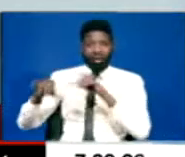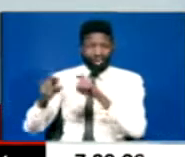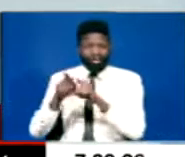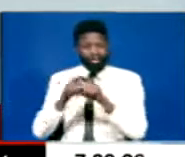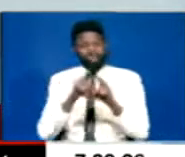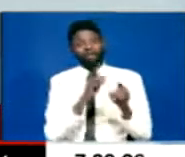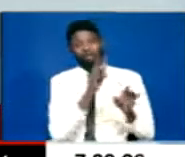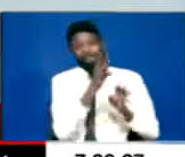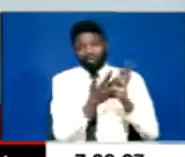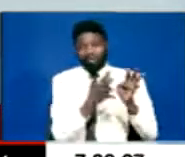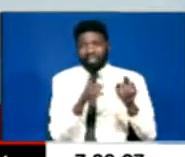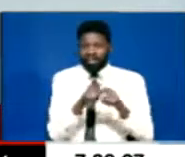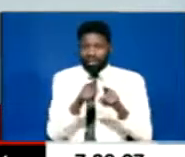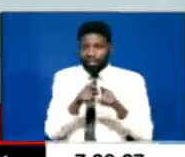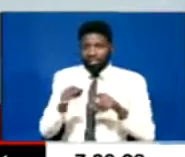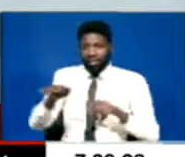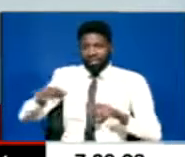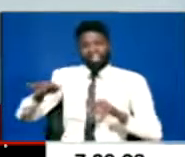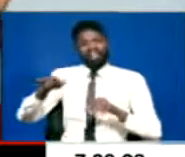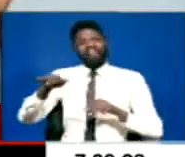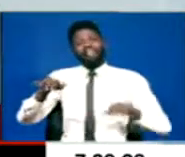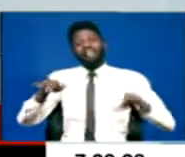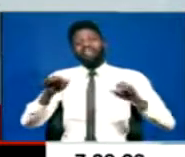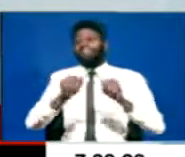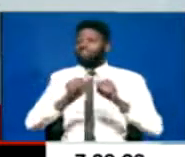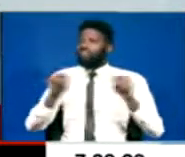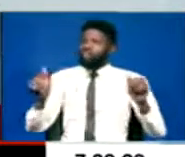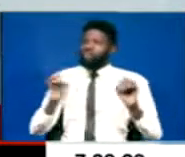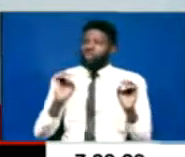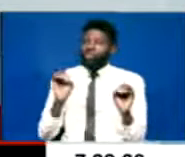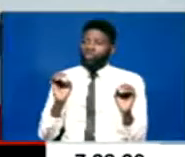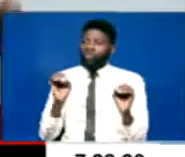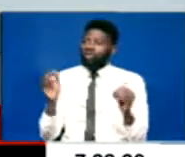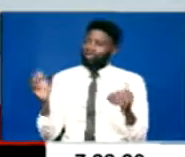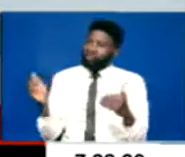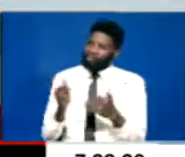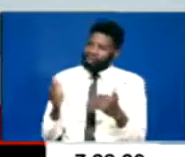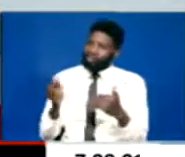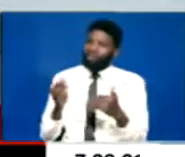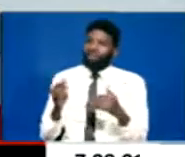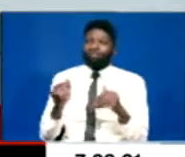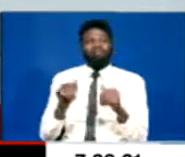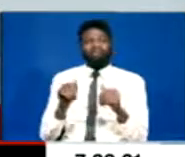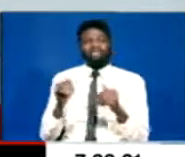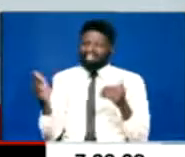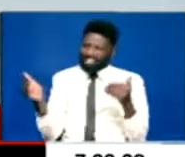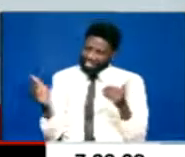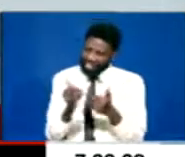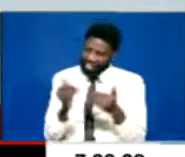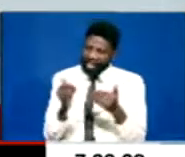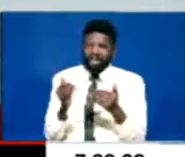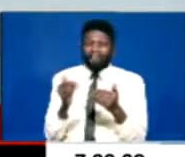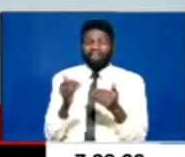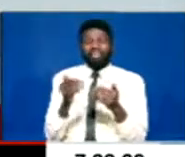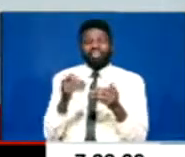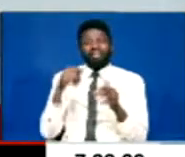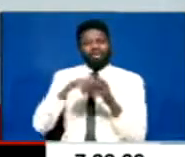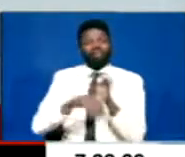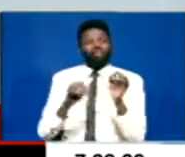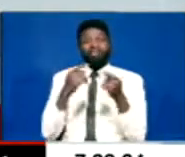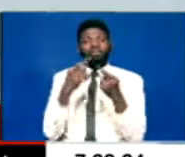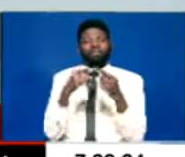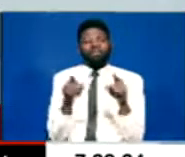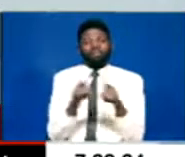and the proximity, well, we might say that they are, you know, it's not so close, but there is a big test even for